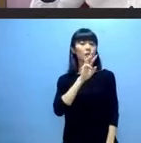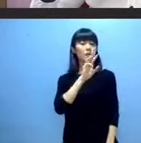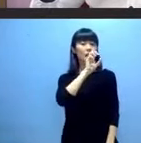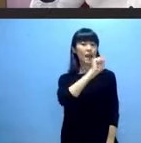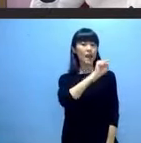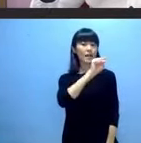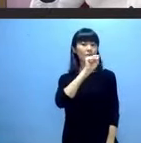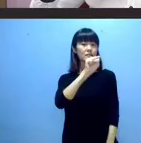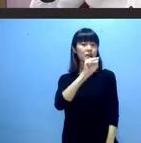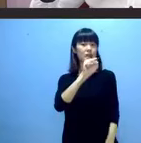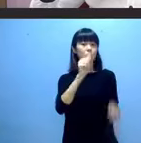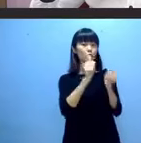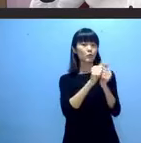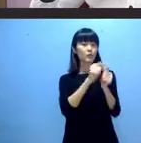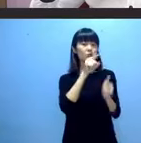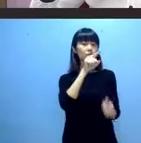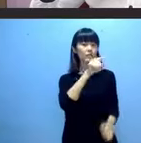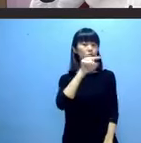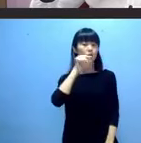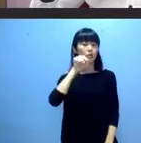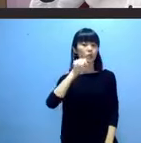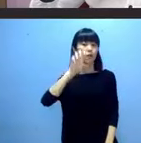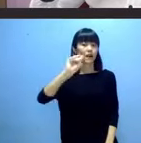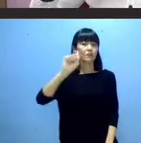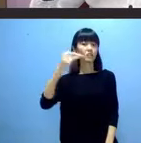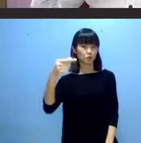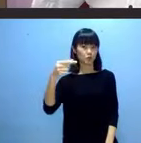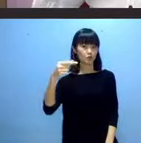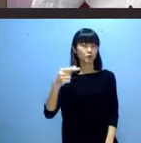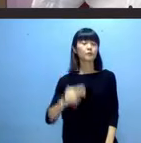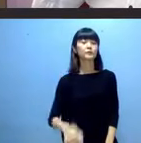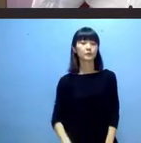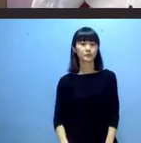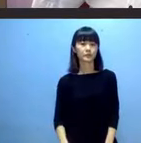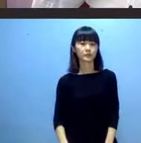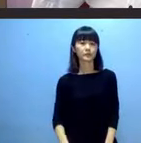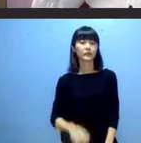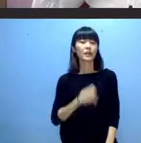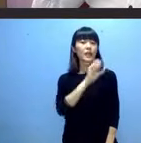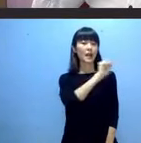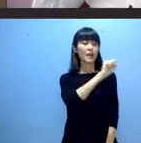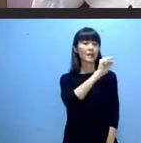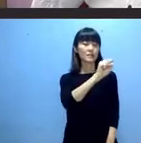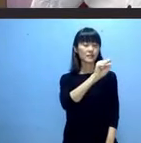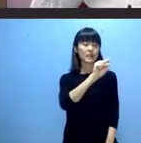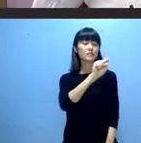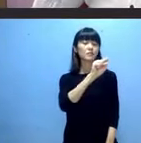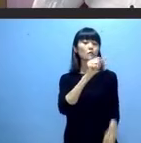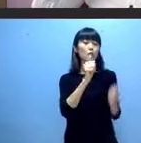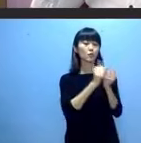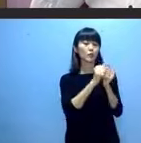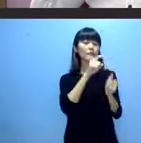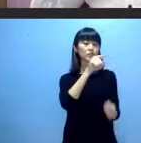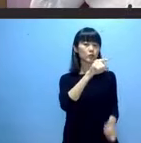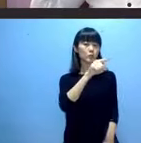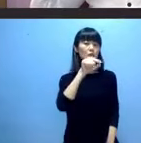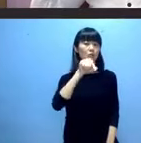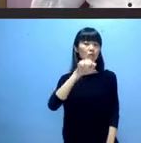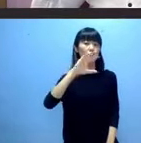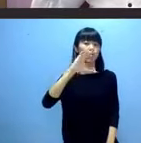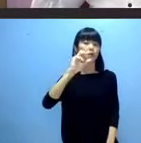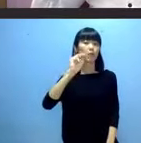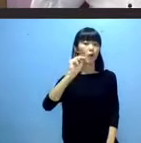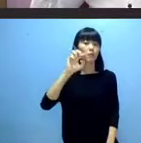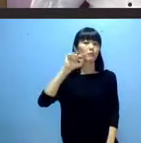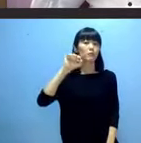sswithyou.com.sg, yes. Is that right? Or .sg? Correct, that's right. Okay. sswithyou.com.sg, yeah. And if you go there, you